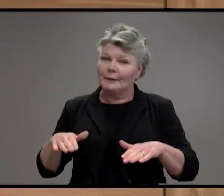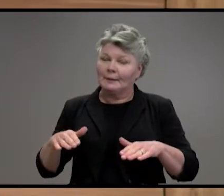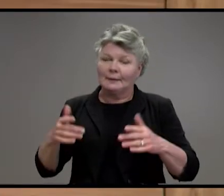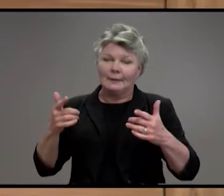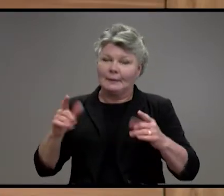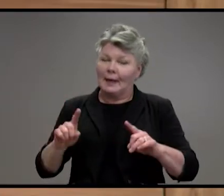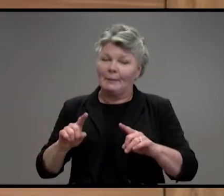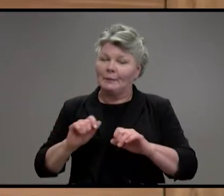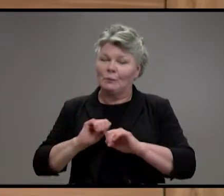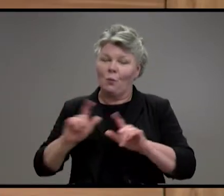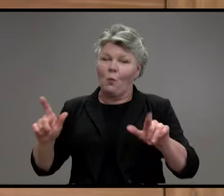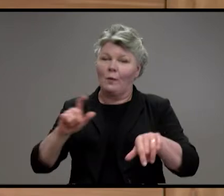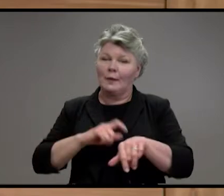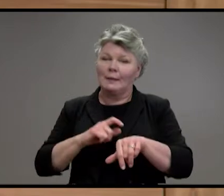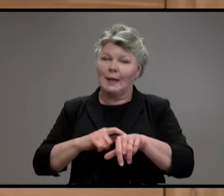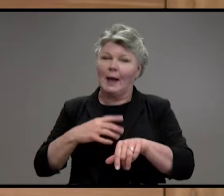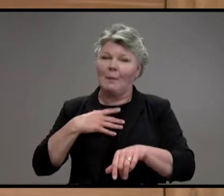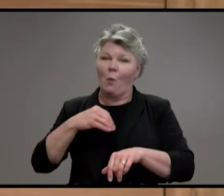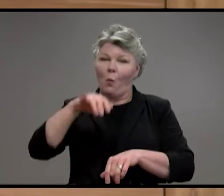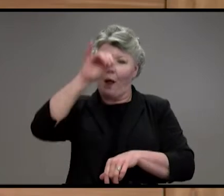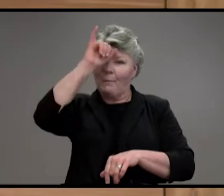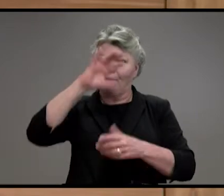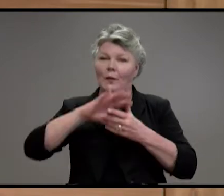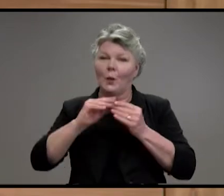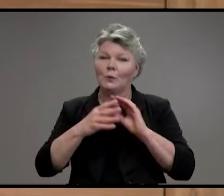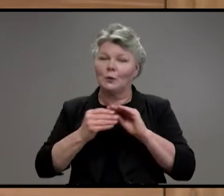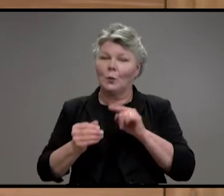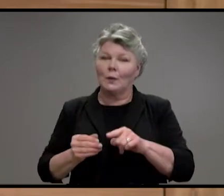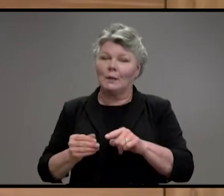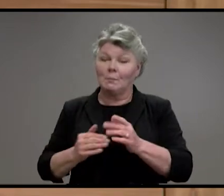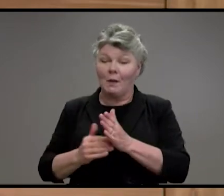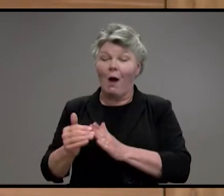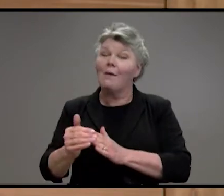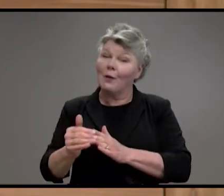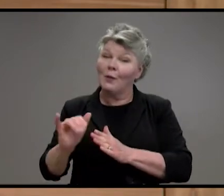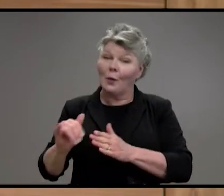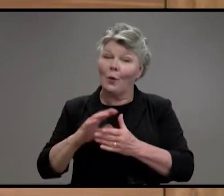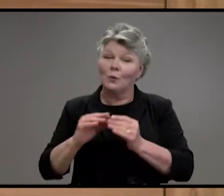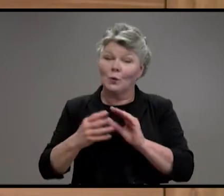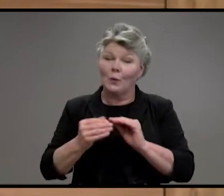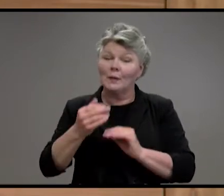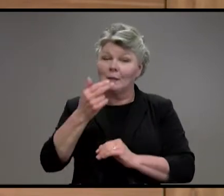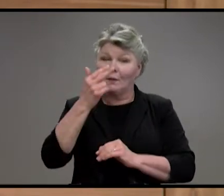with children. Thankfully, those endings are often happy or humorous.